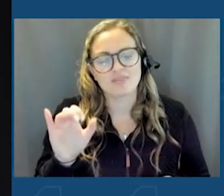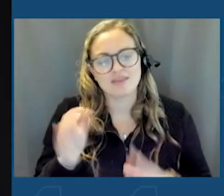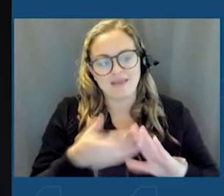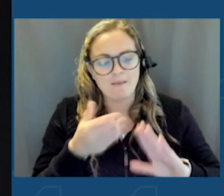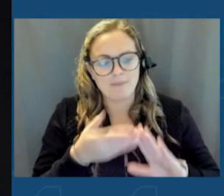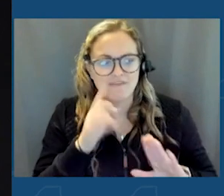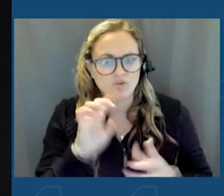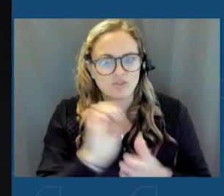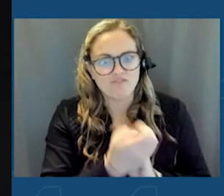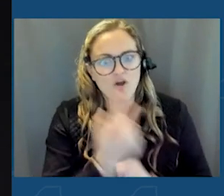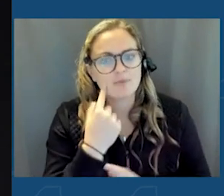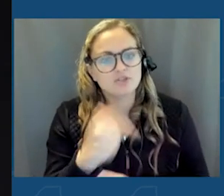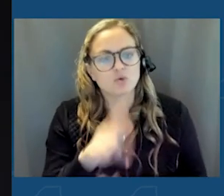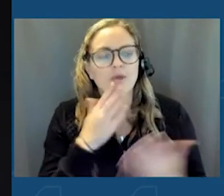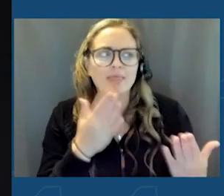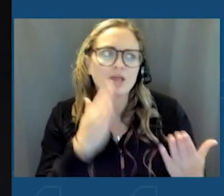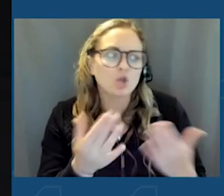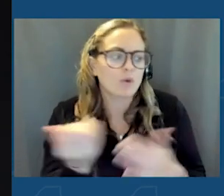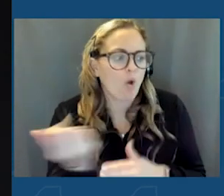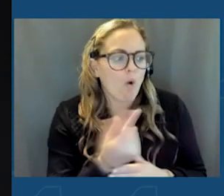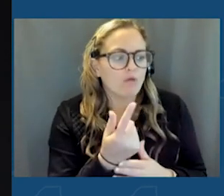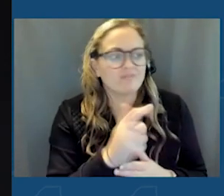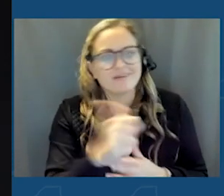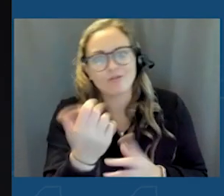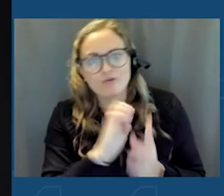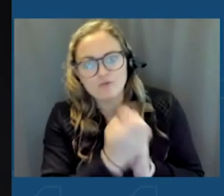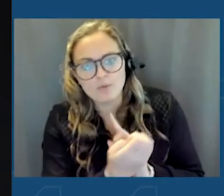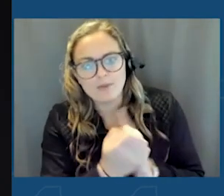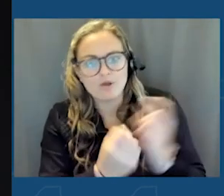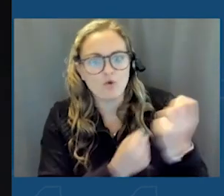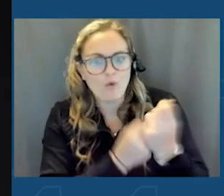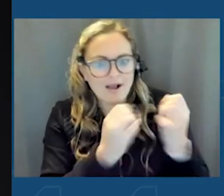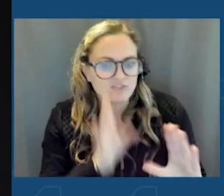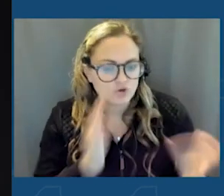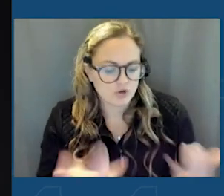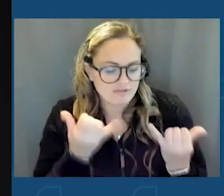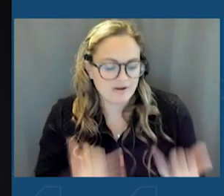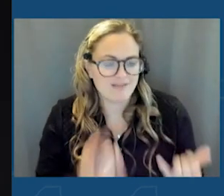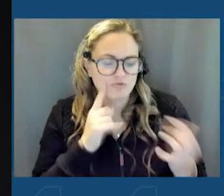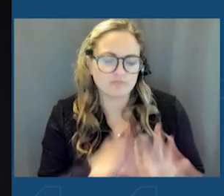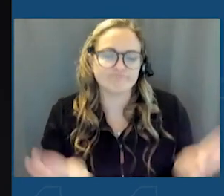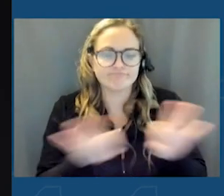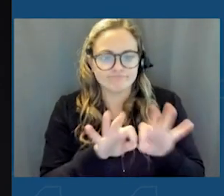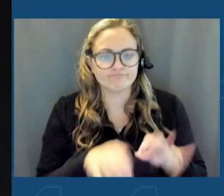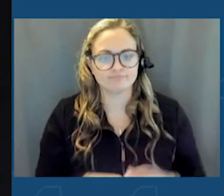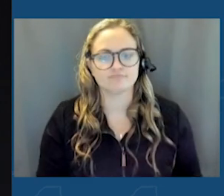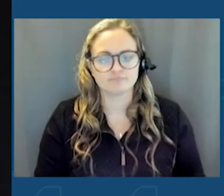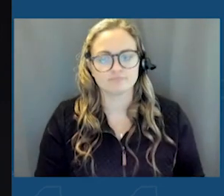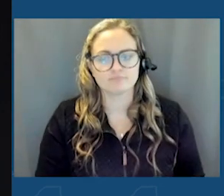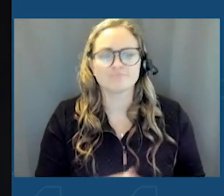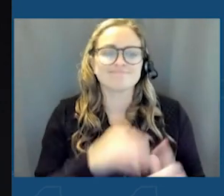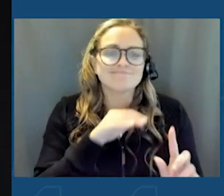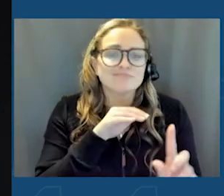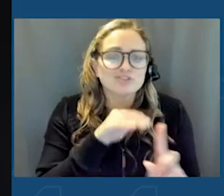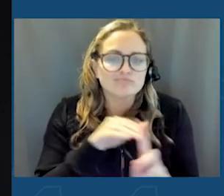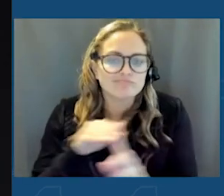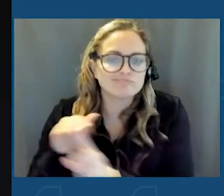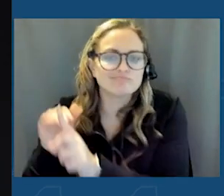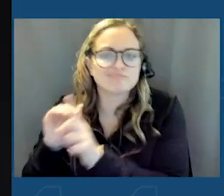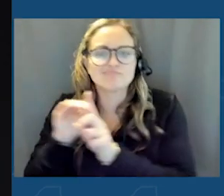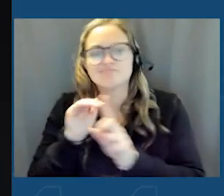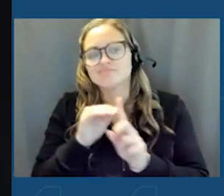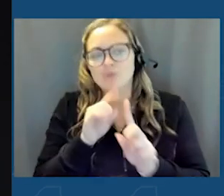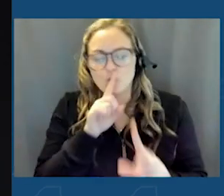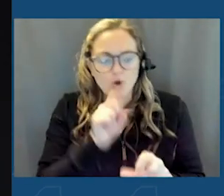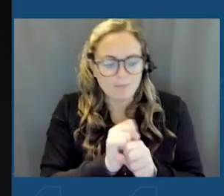thank you and all the other environmental activists who are here today. This is really important, and it's just a reminder of our commitment at the government level, but